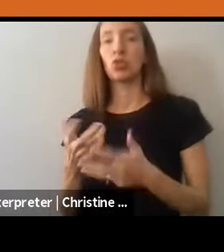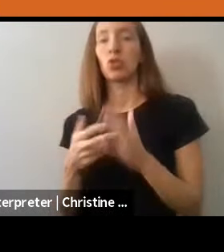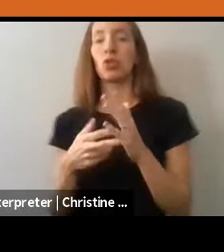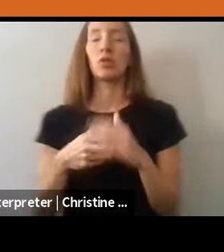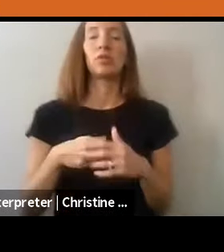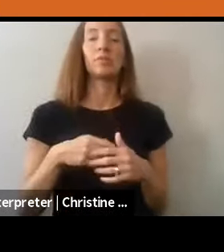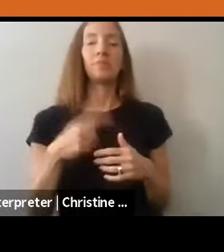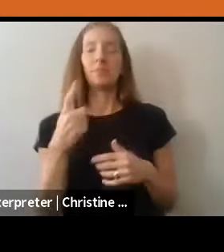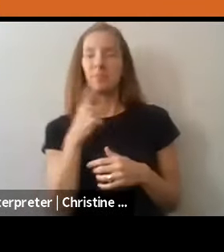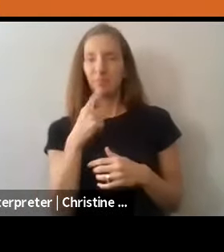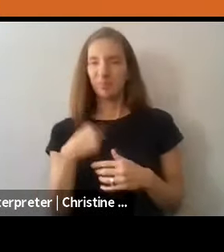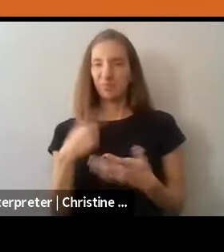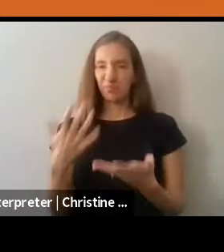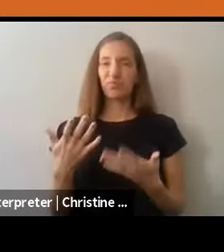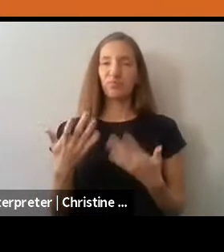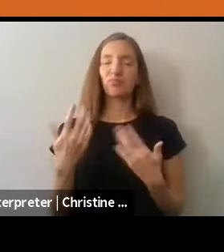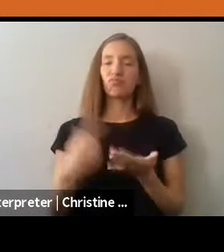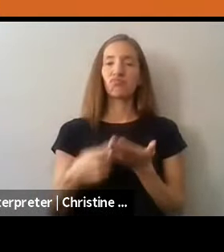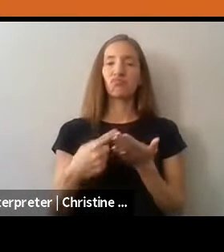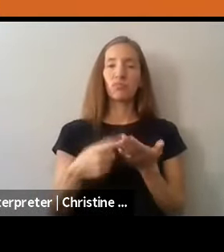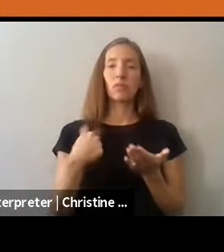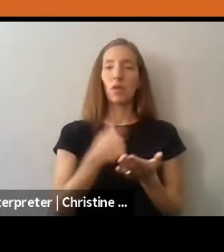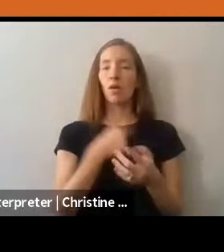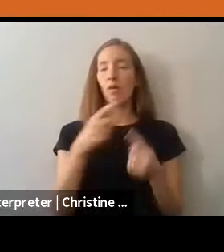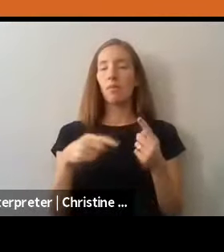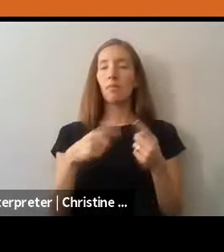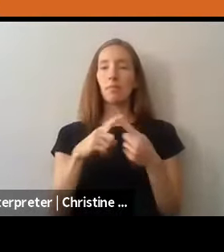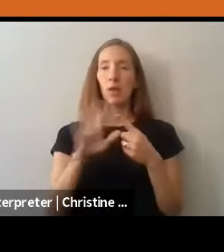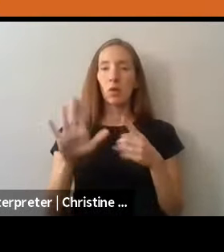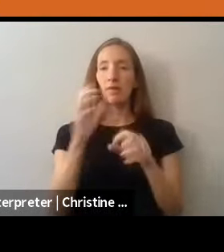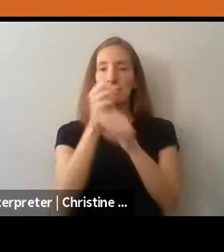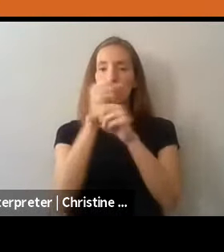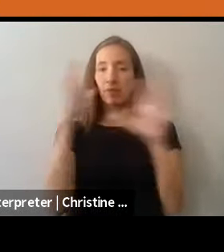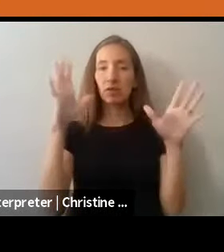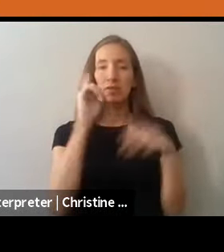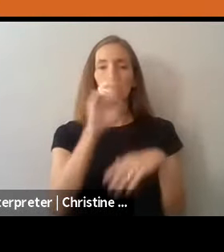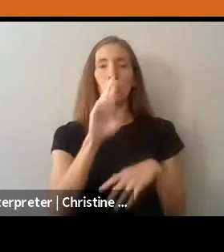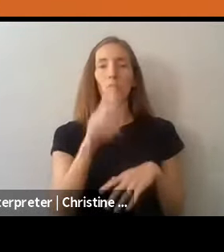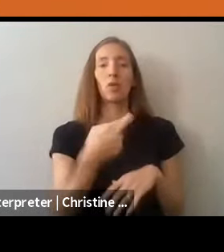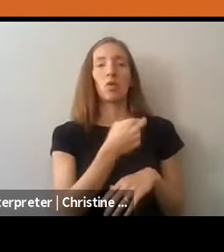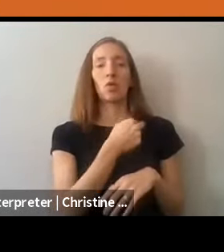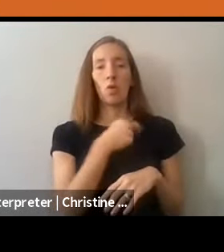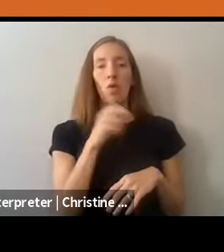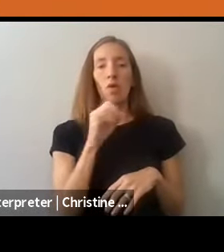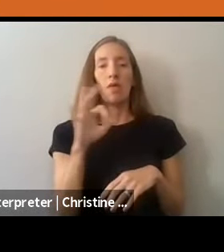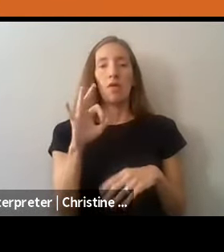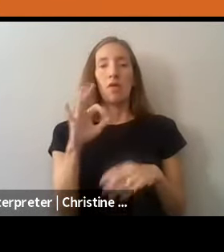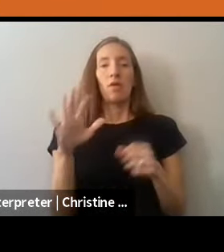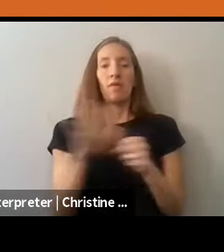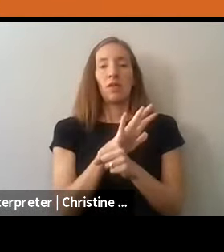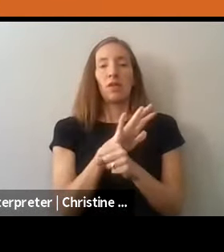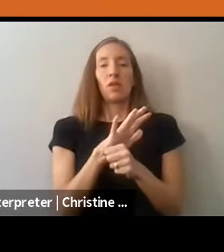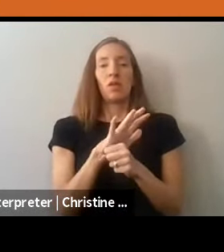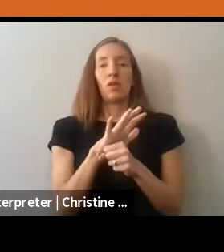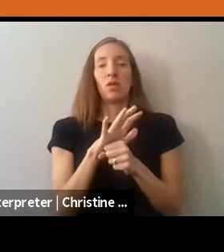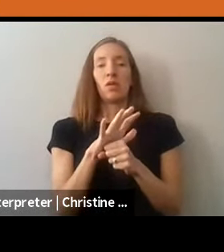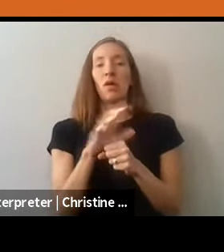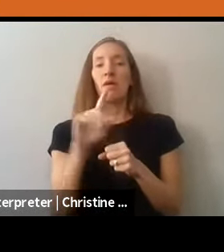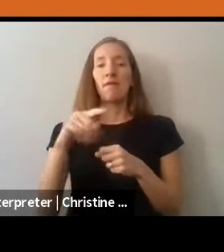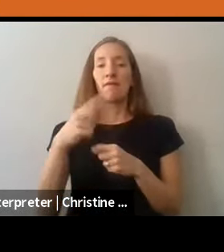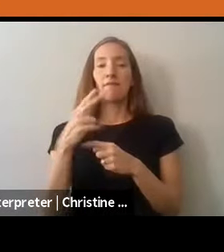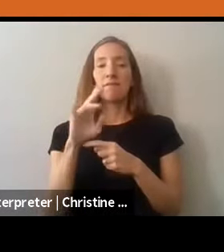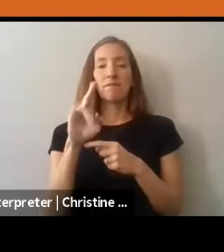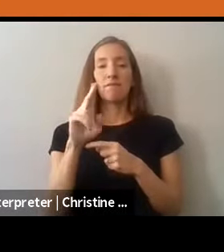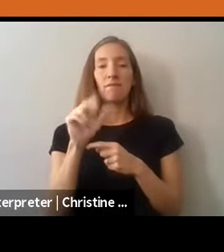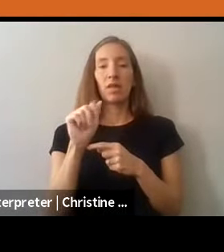To talk to us about what the vision is for the role of philanthropic organizations, such as the Ford Foundation,